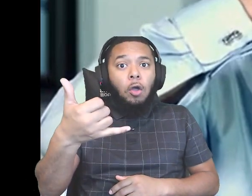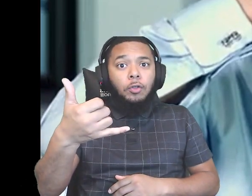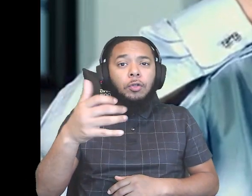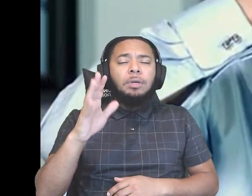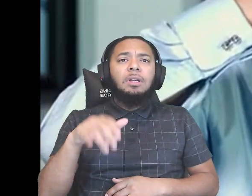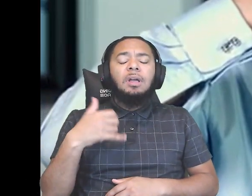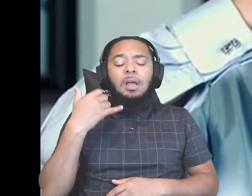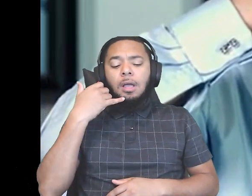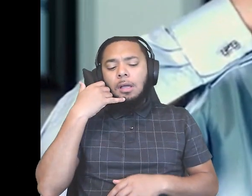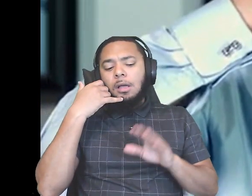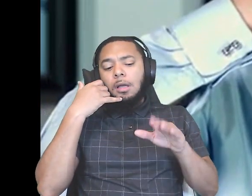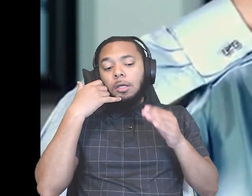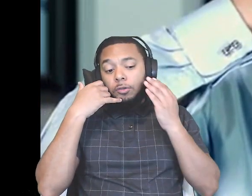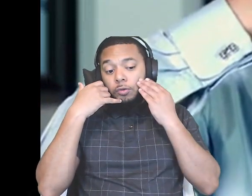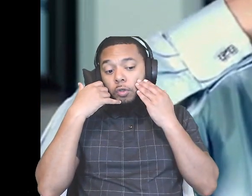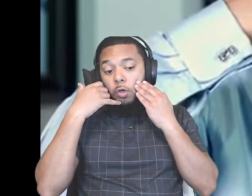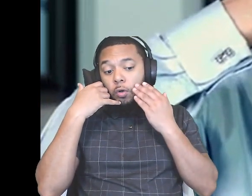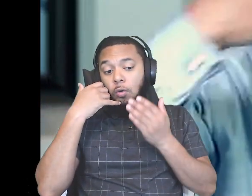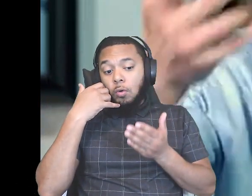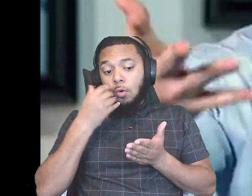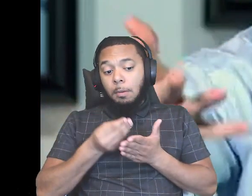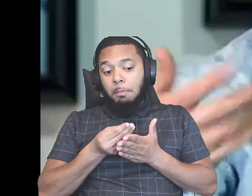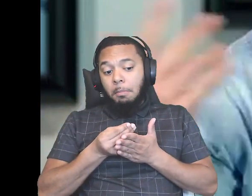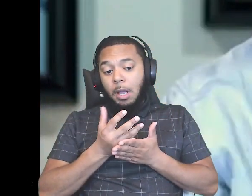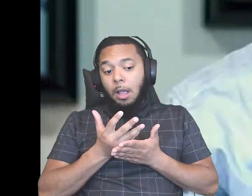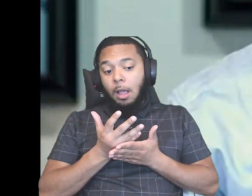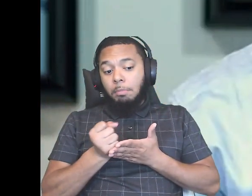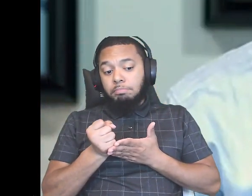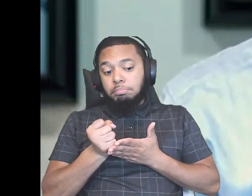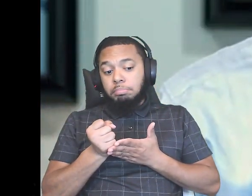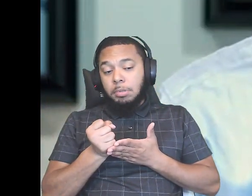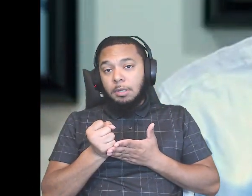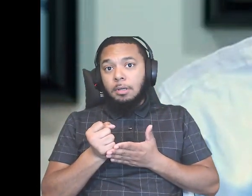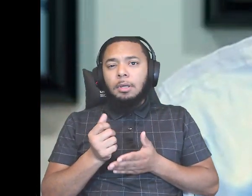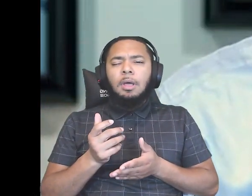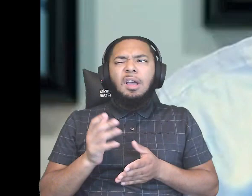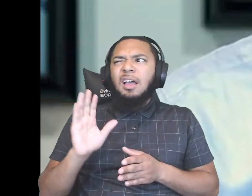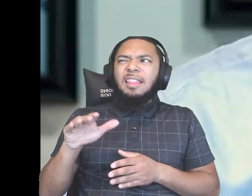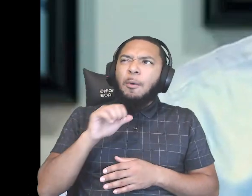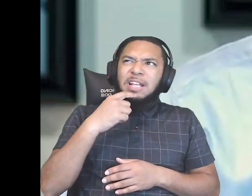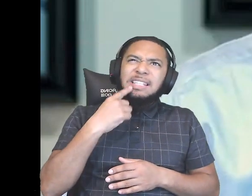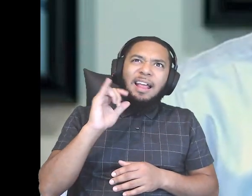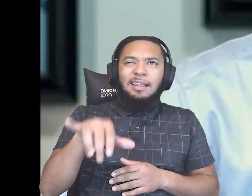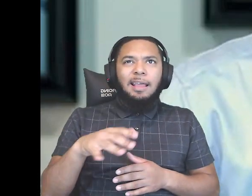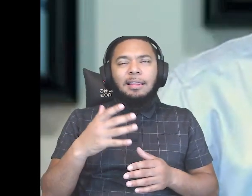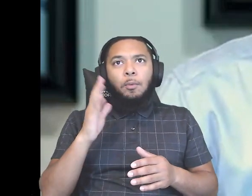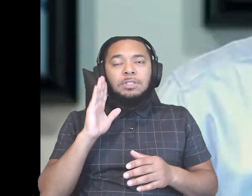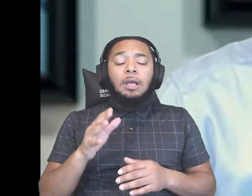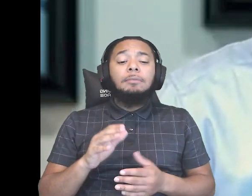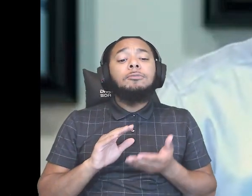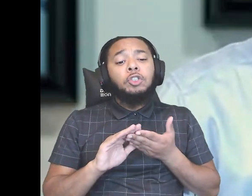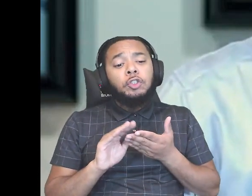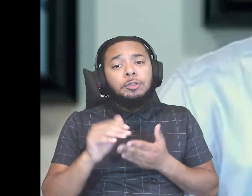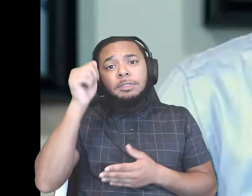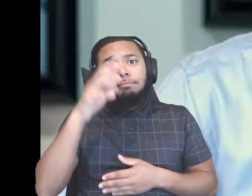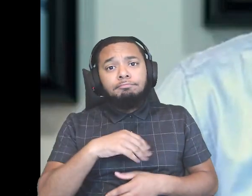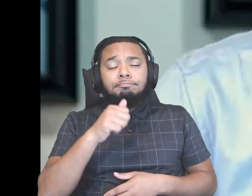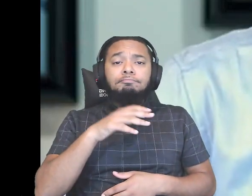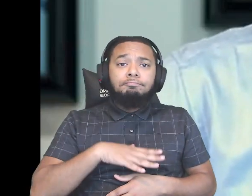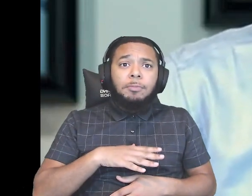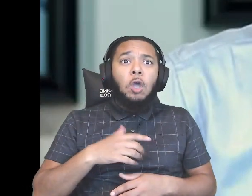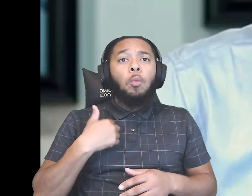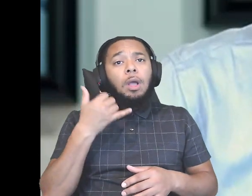you know you don't have any money, right? And they won't say it like that. They'll say, excuse me, ma'am or sir, we were just calling to inform you that